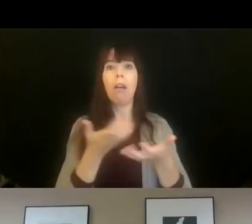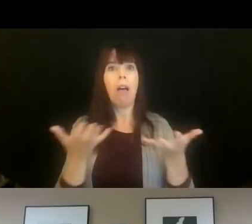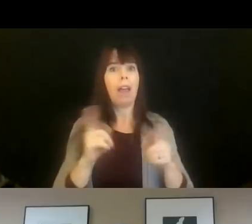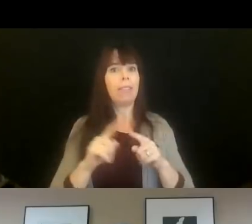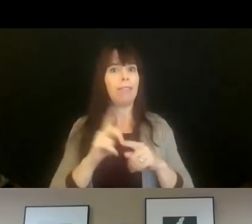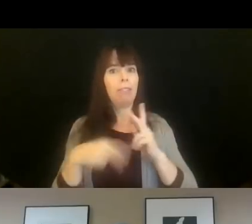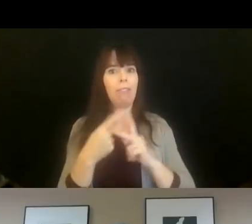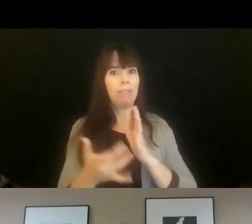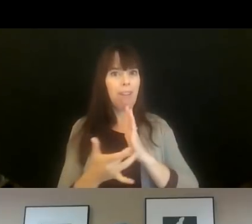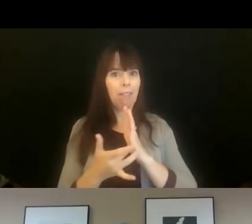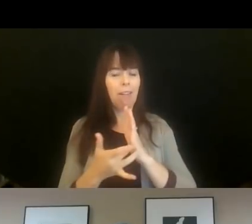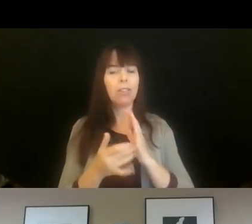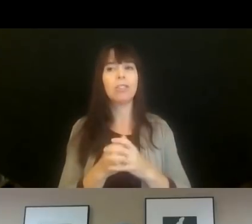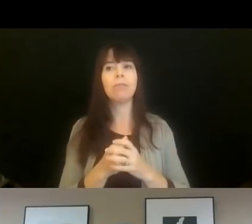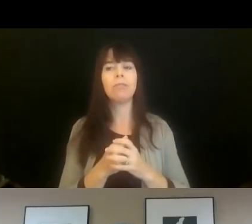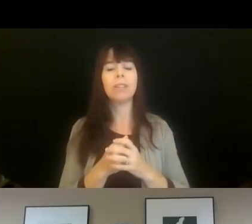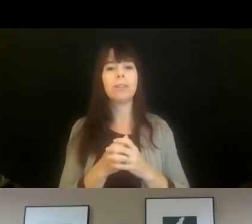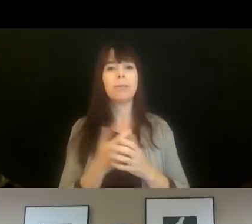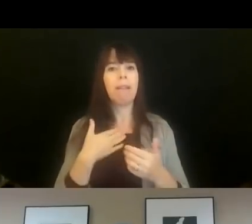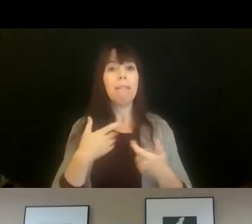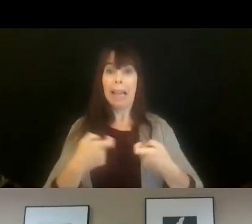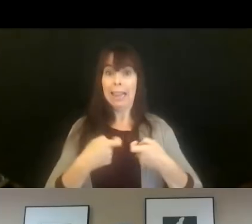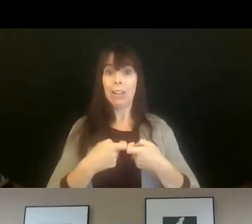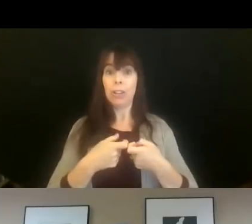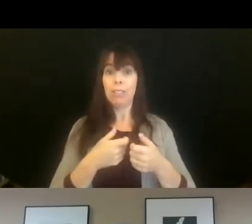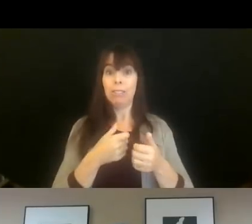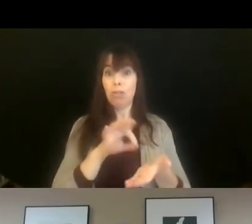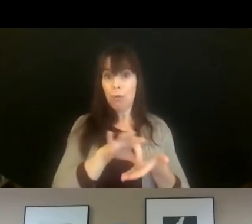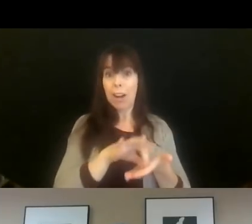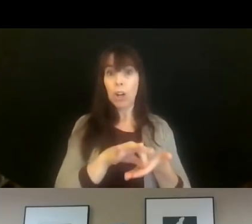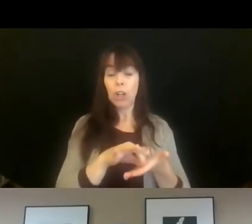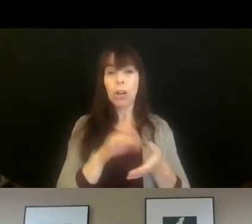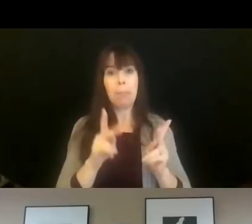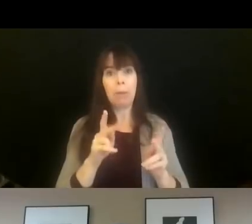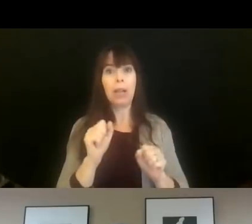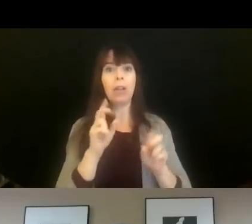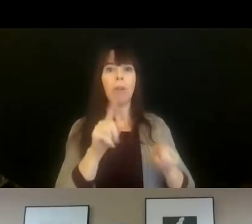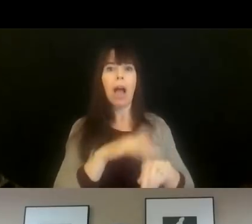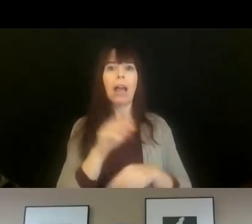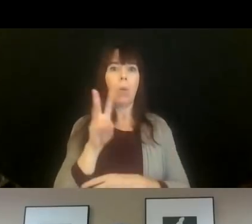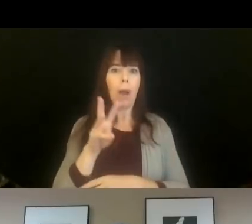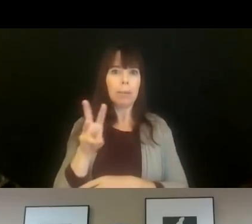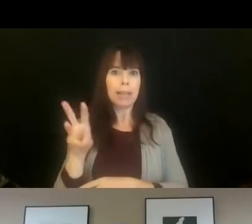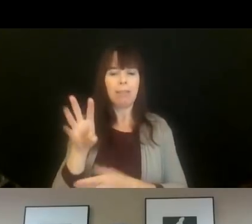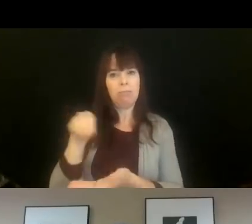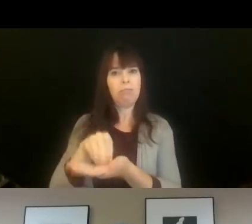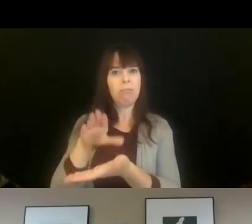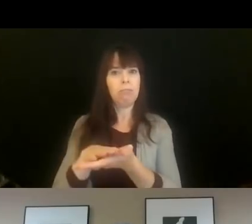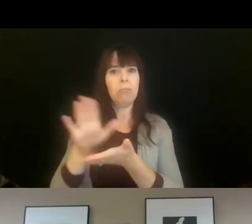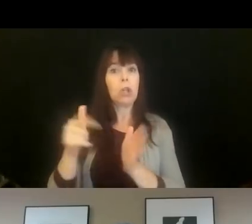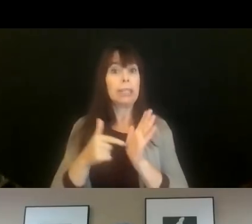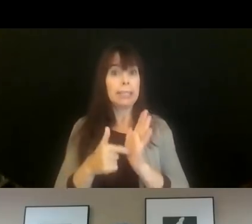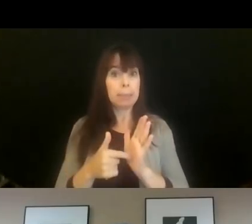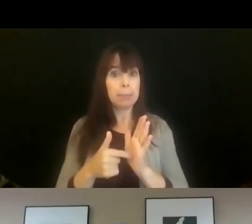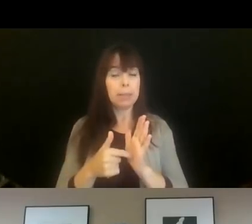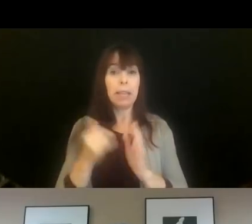technology. So there is some electronic tracker. The patients would go to a website and record their symptoms. And